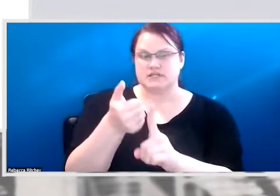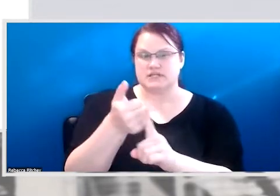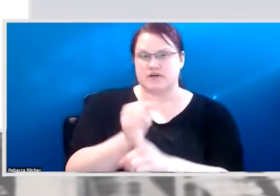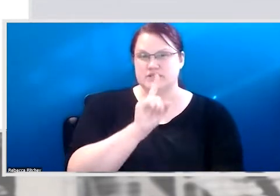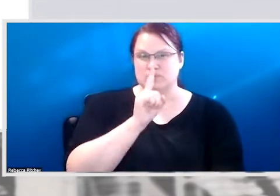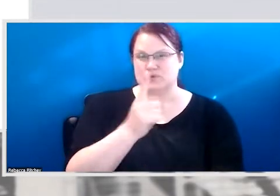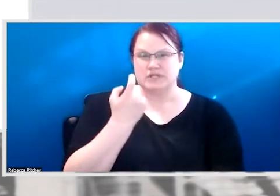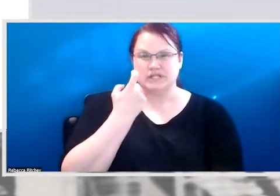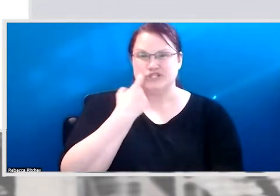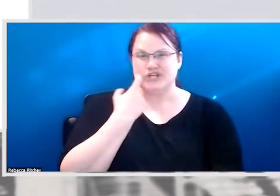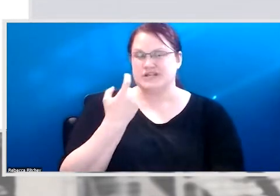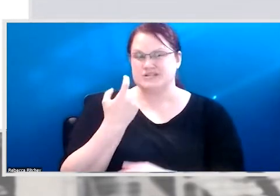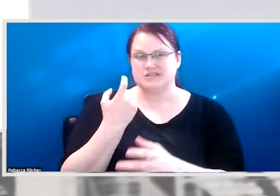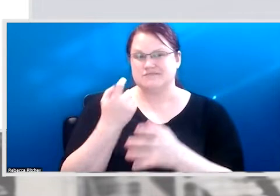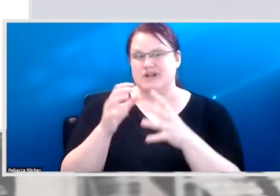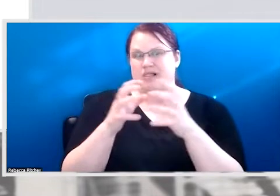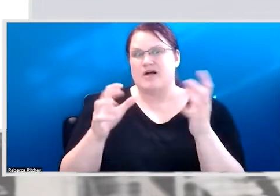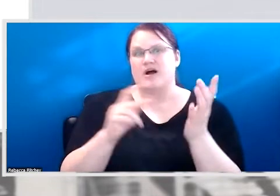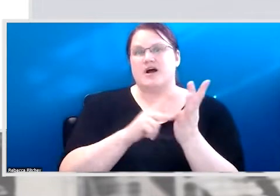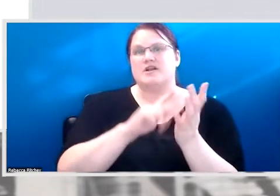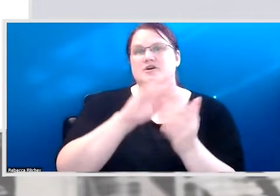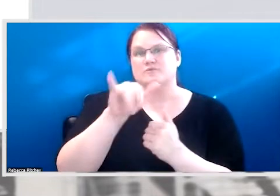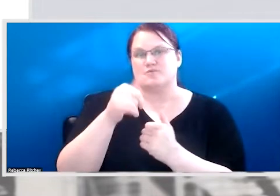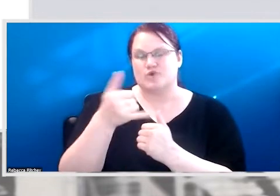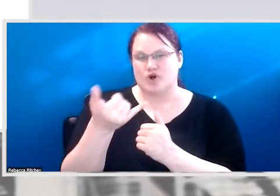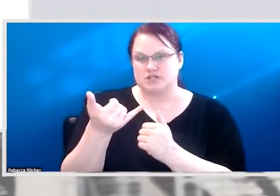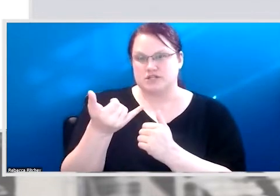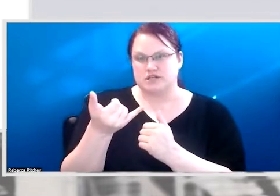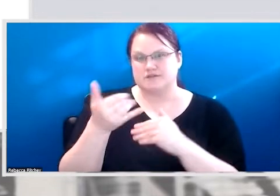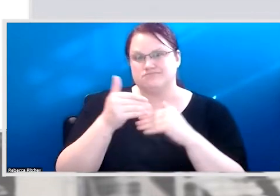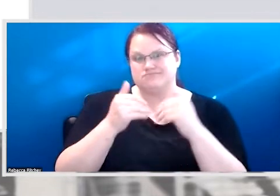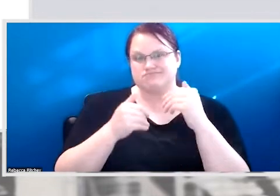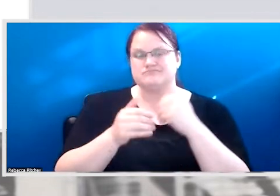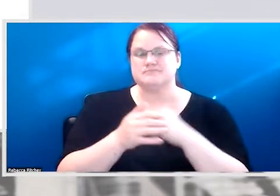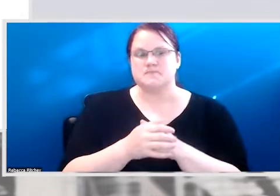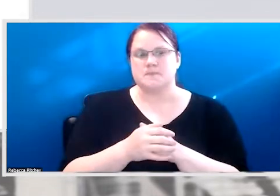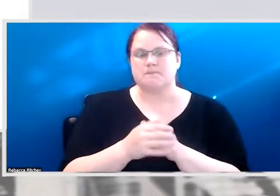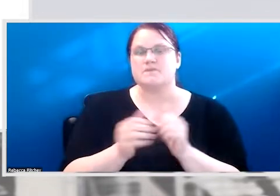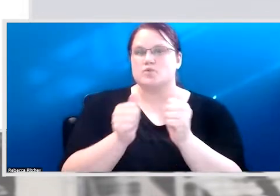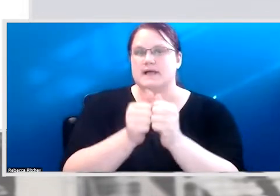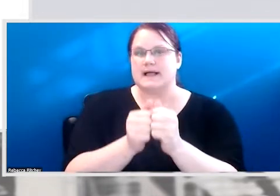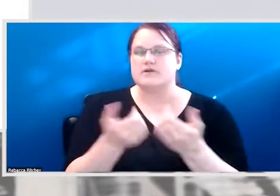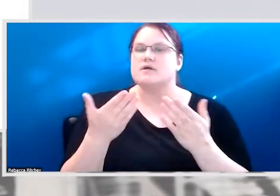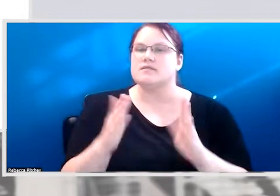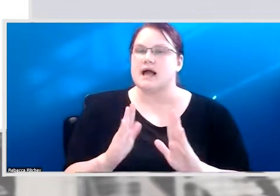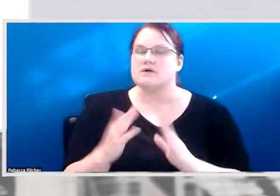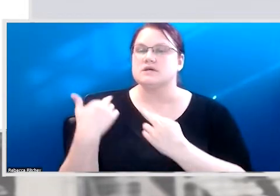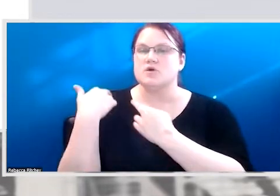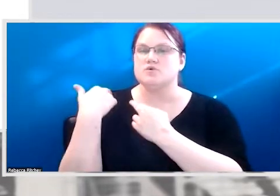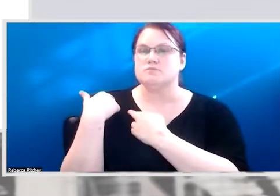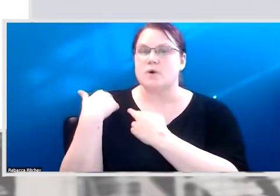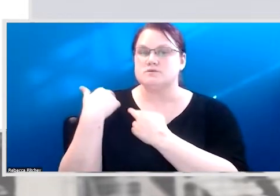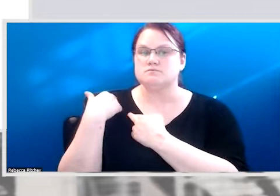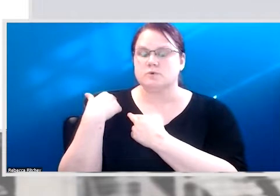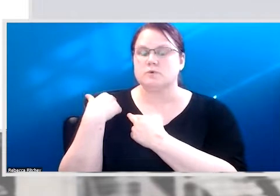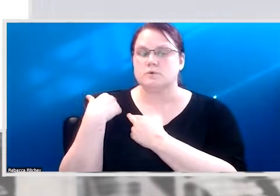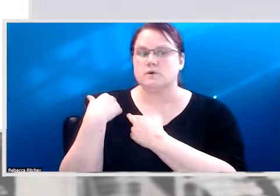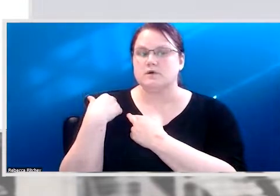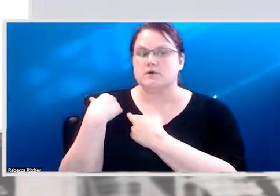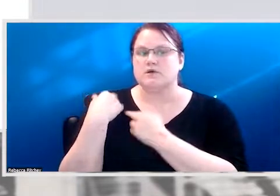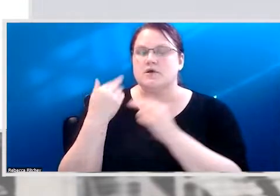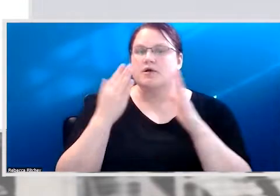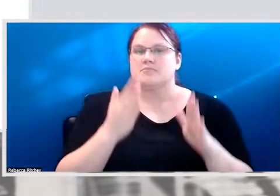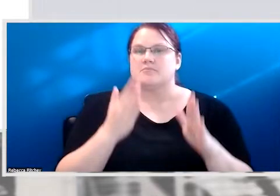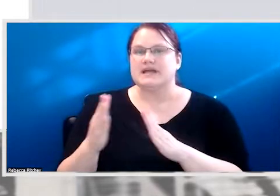just stacking a bunch of those projects in the outer years on top of each other. So that allows us to be responsible when it comes to planning what our